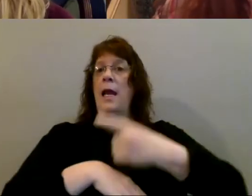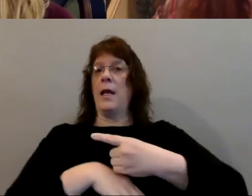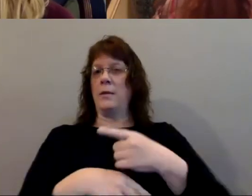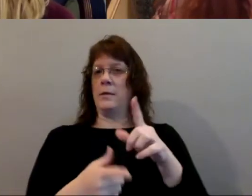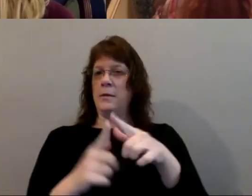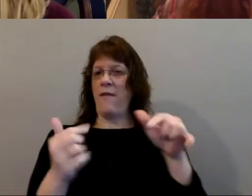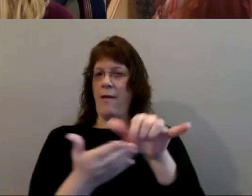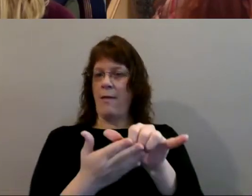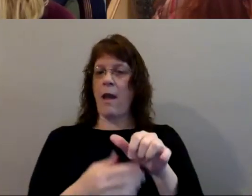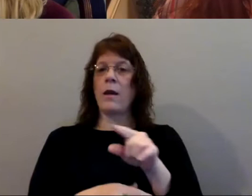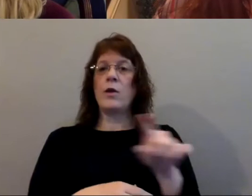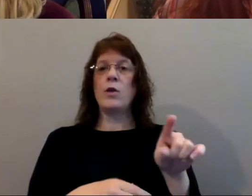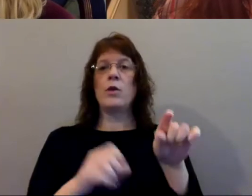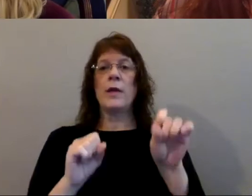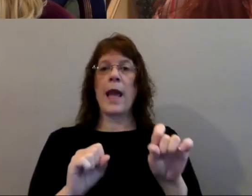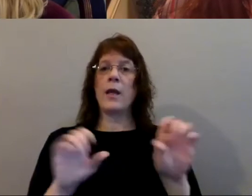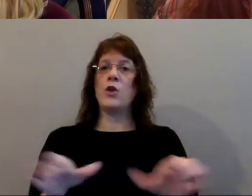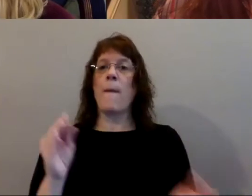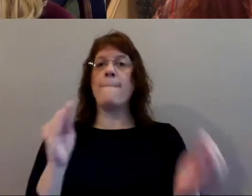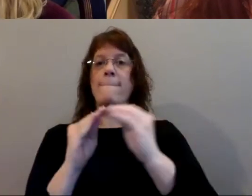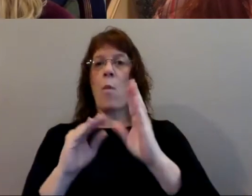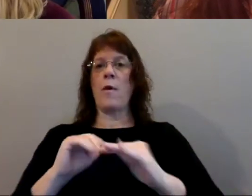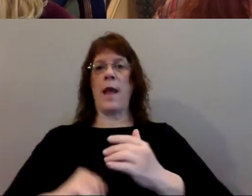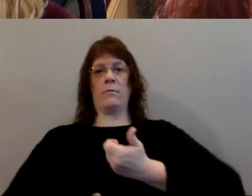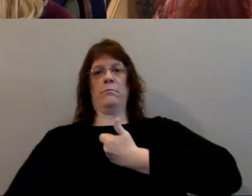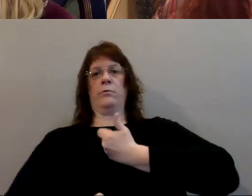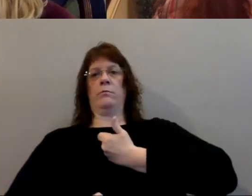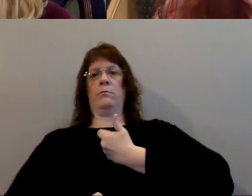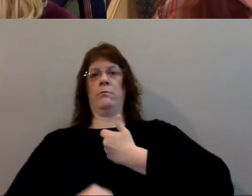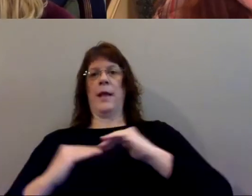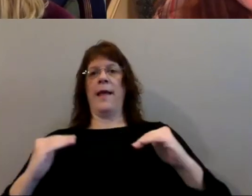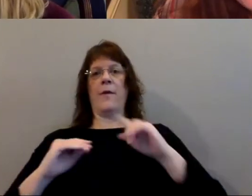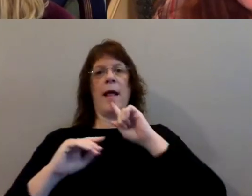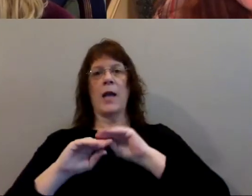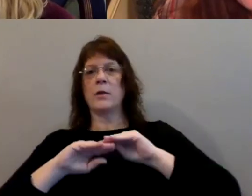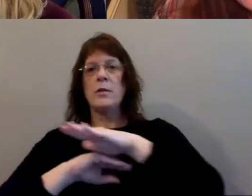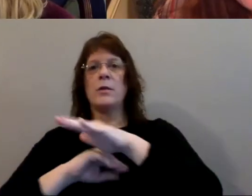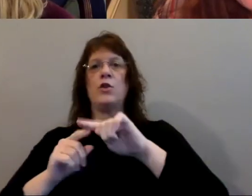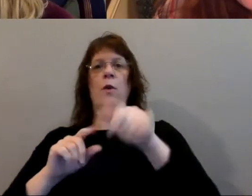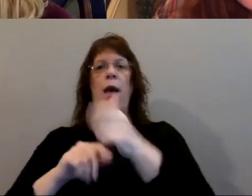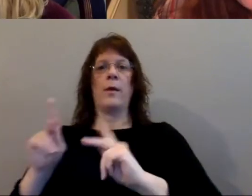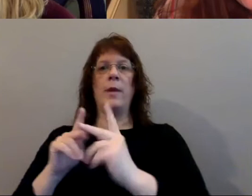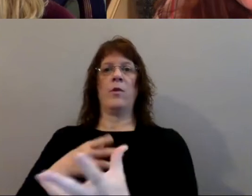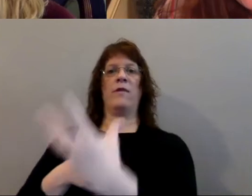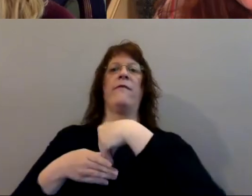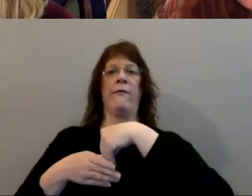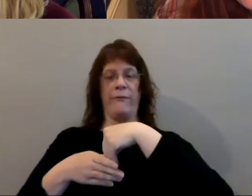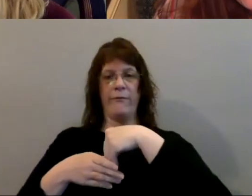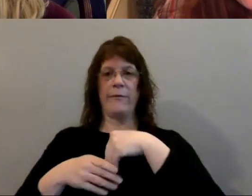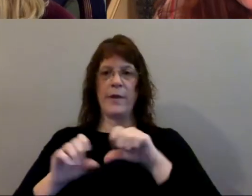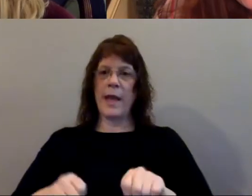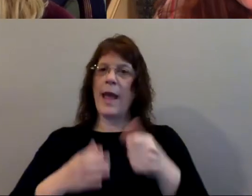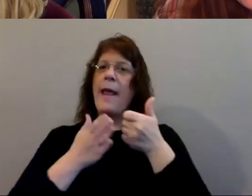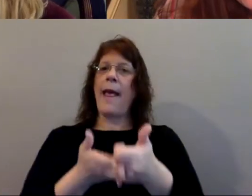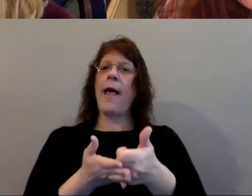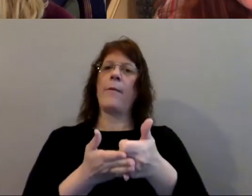where you go beyond just the personal and actually spread that to other people and, you know, help educate,